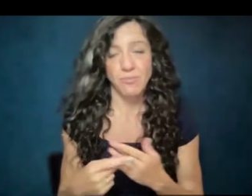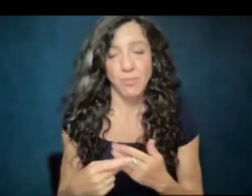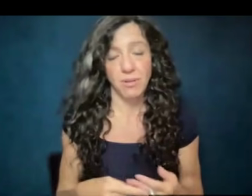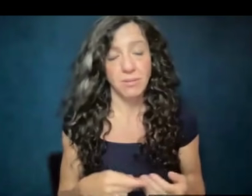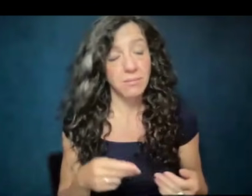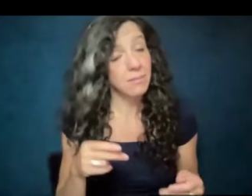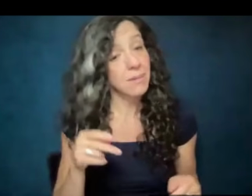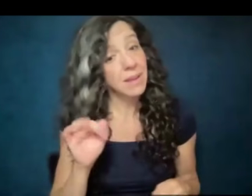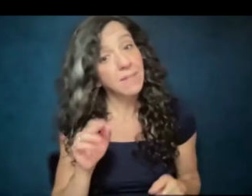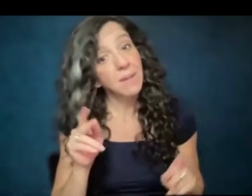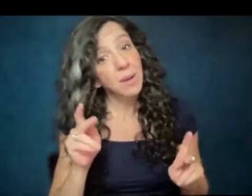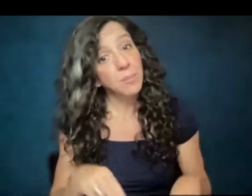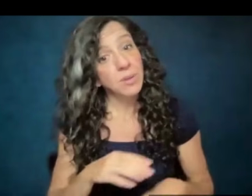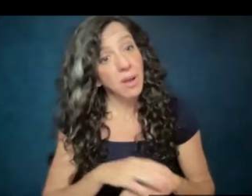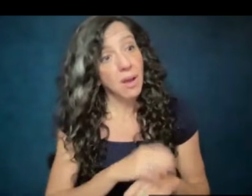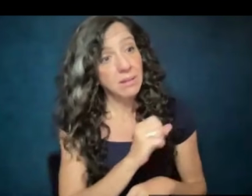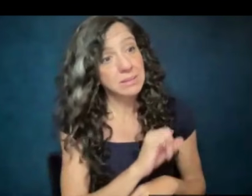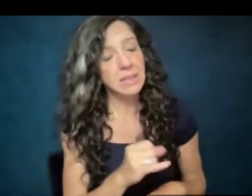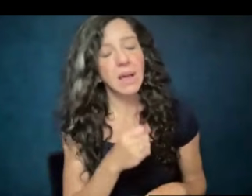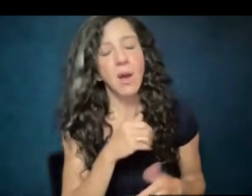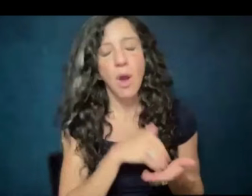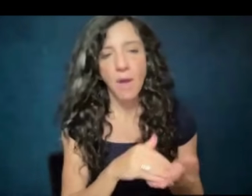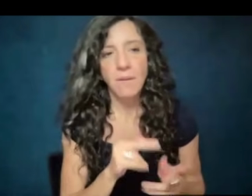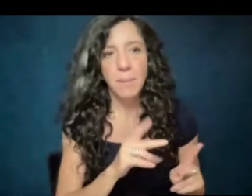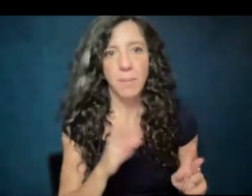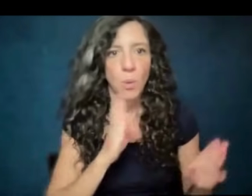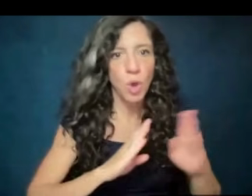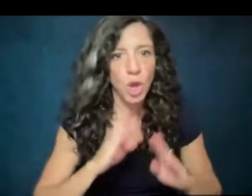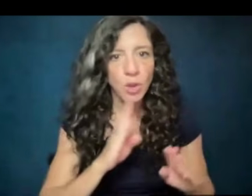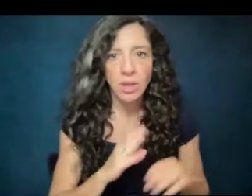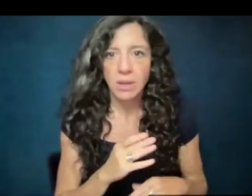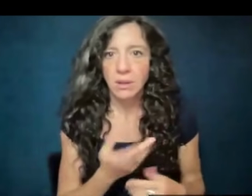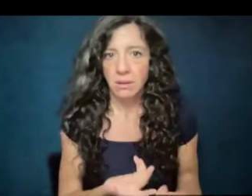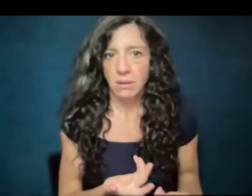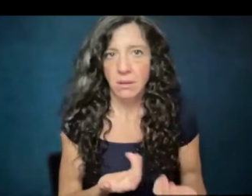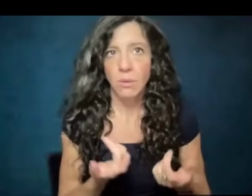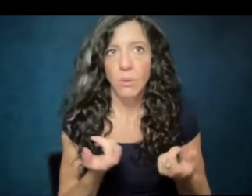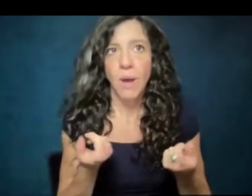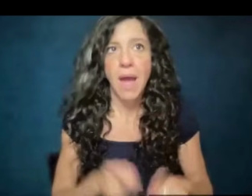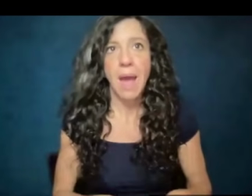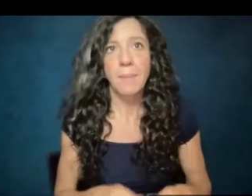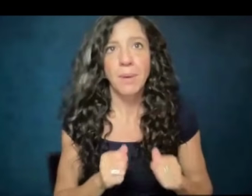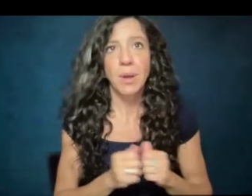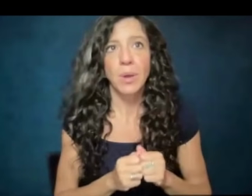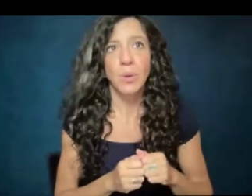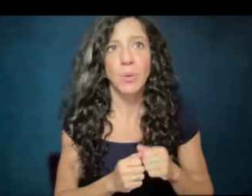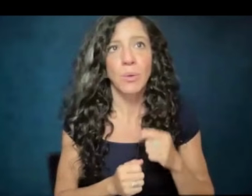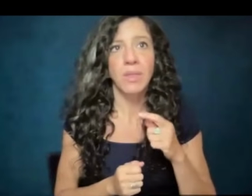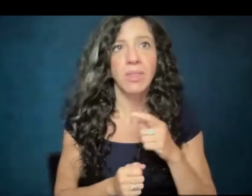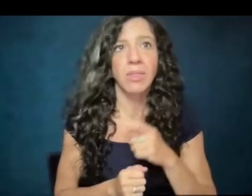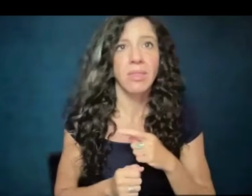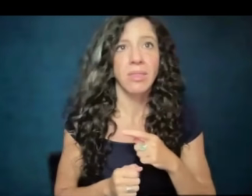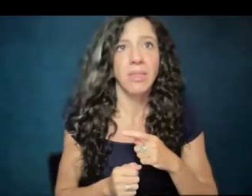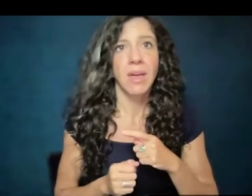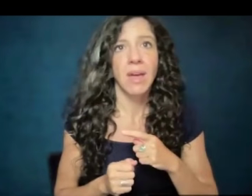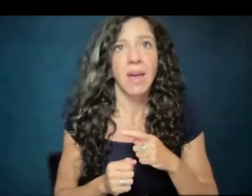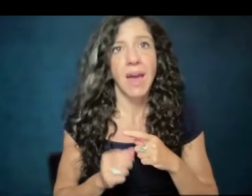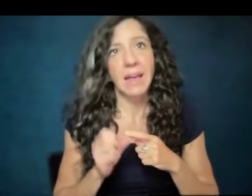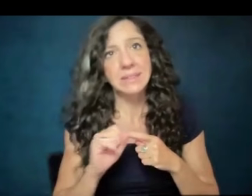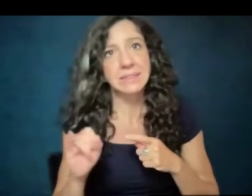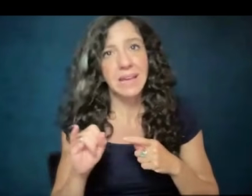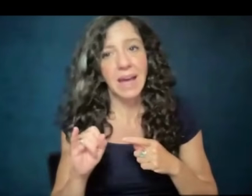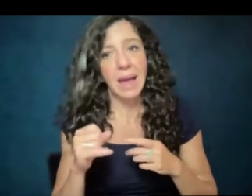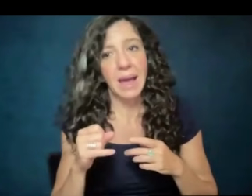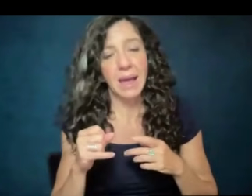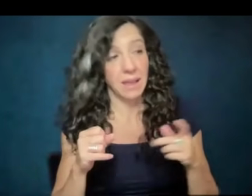happen to their SSI if they earn enough to receive their SSI payment, right? Well, they're worried about their health care, right? Because if